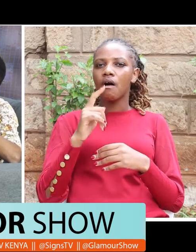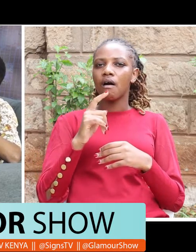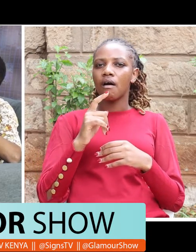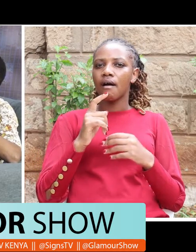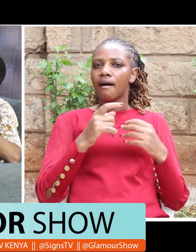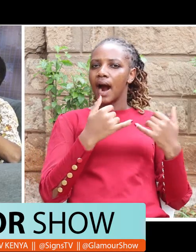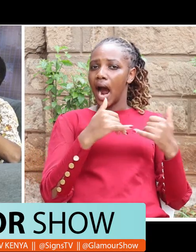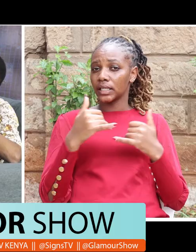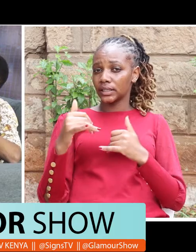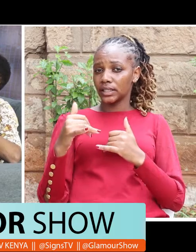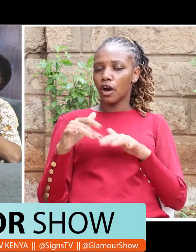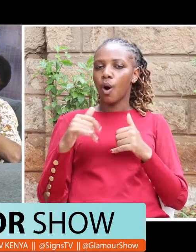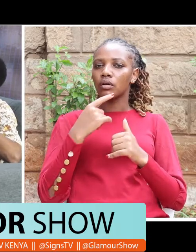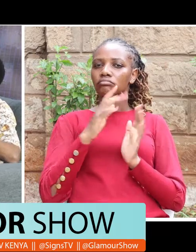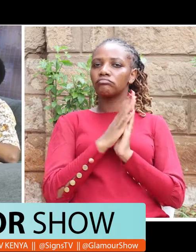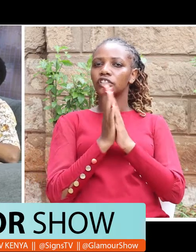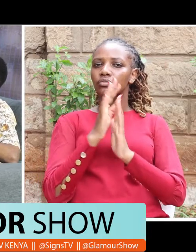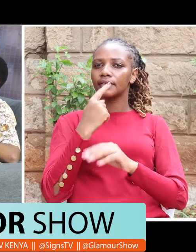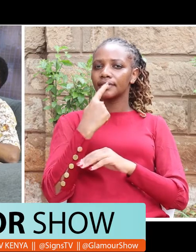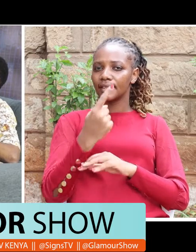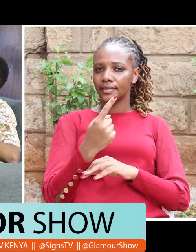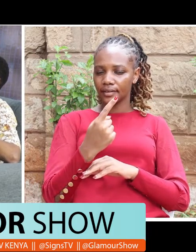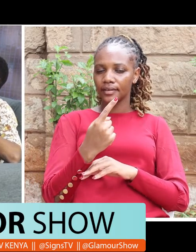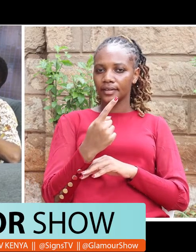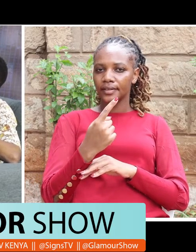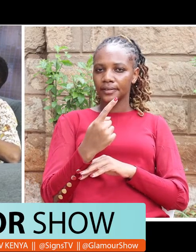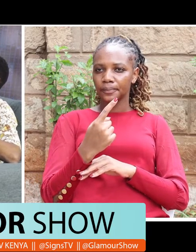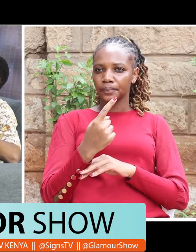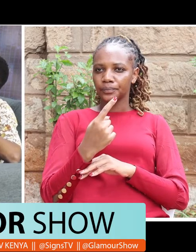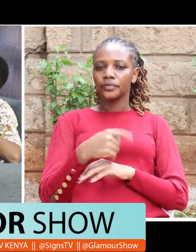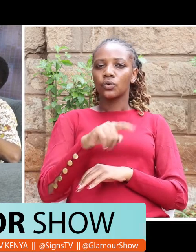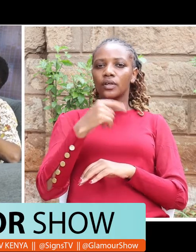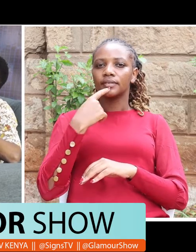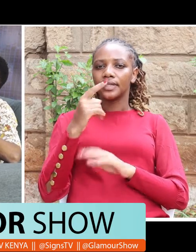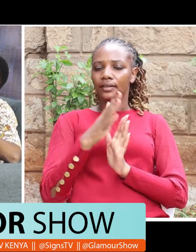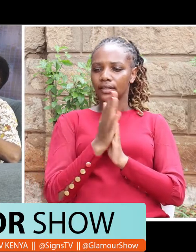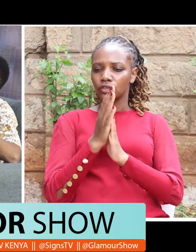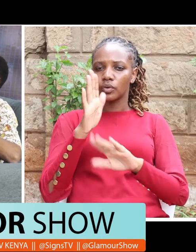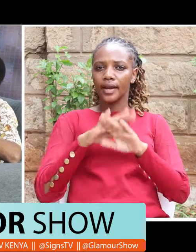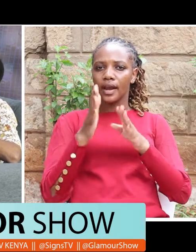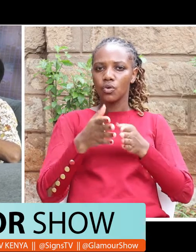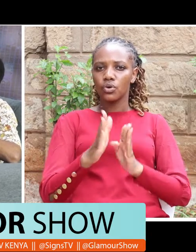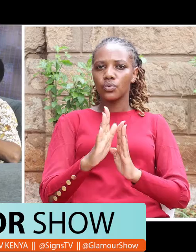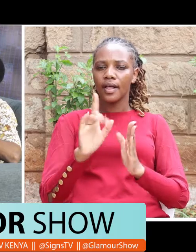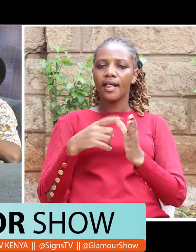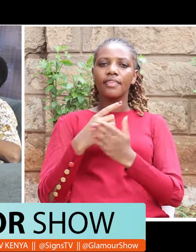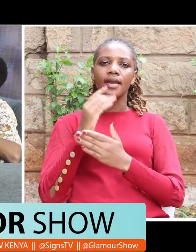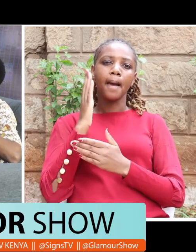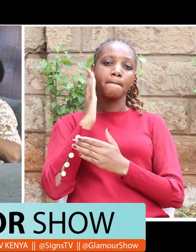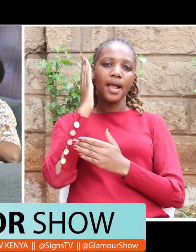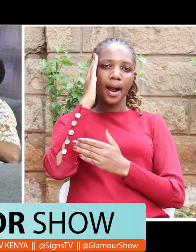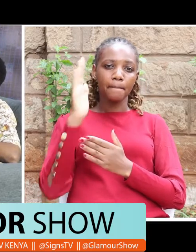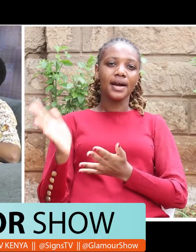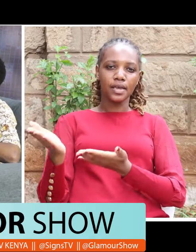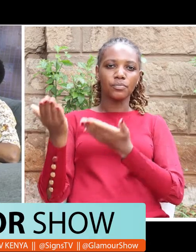for acting, or should I say storytelling, to give the story the way it is supposed to be given, and makeup emphasizes